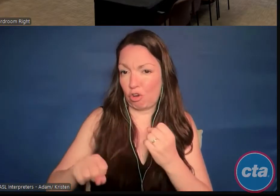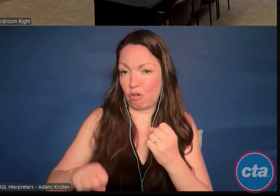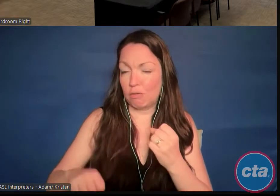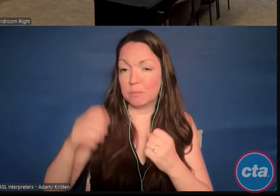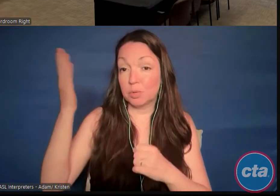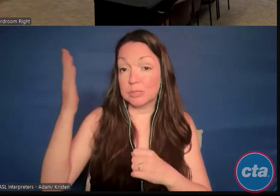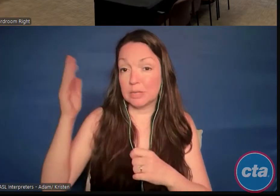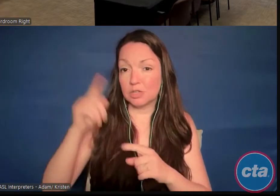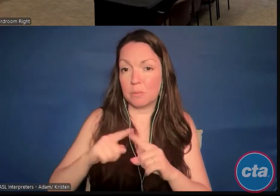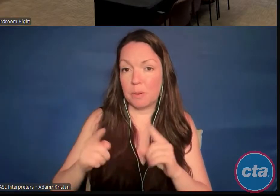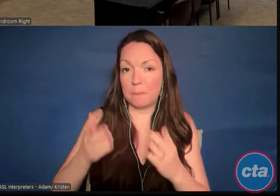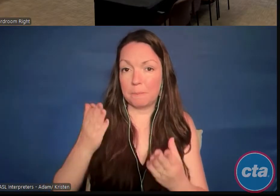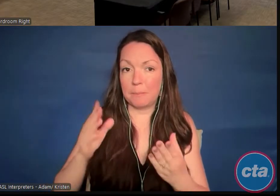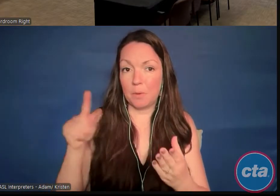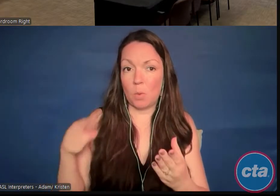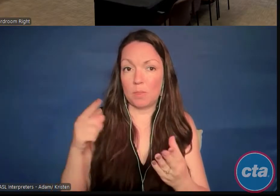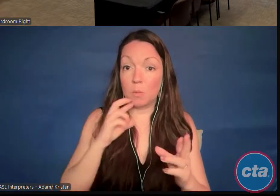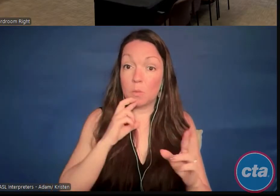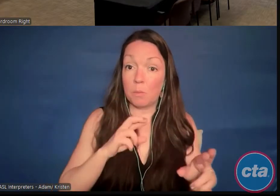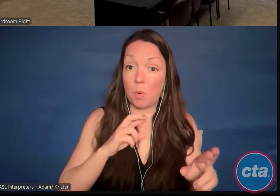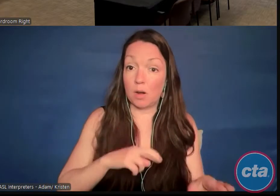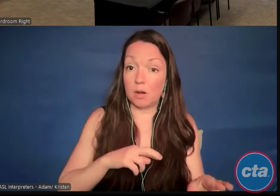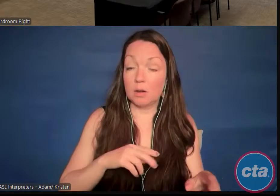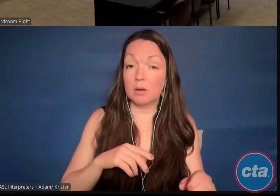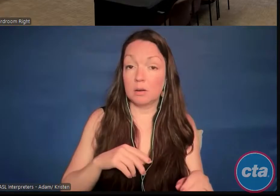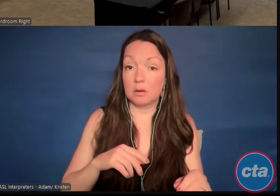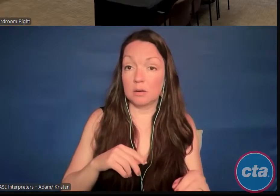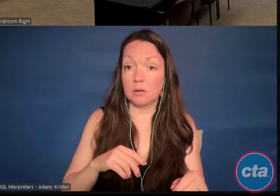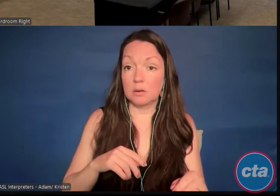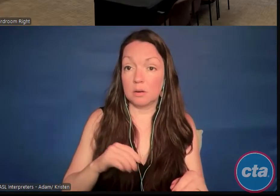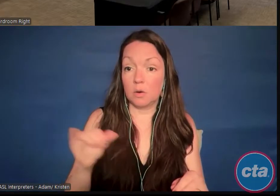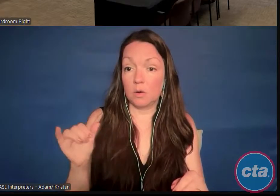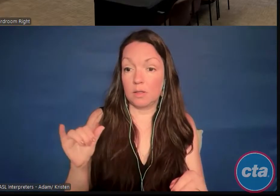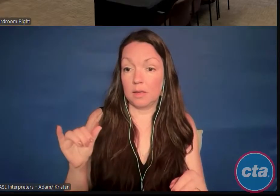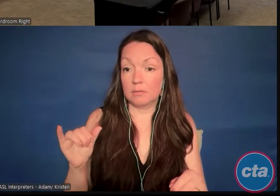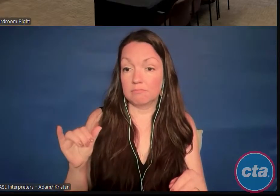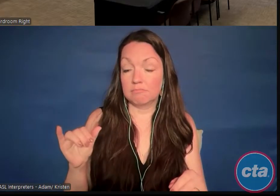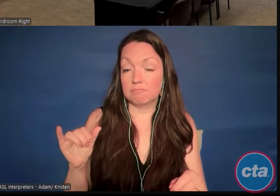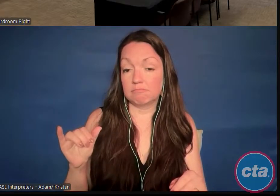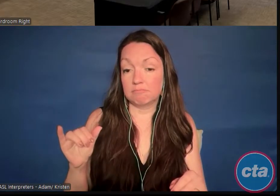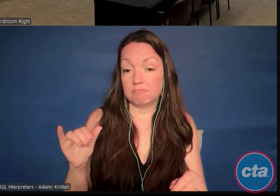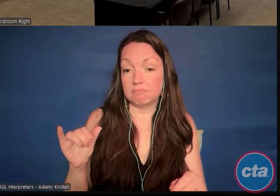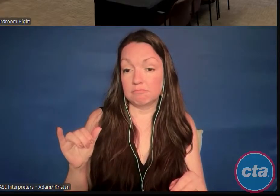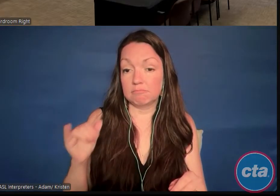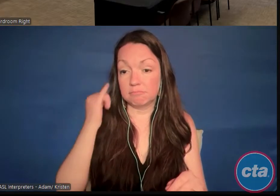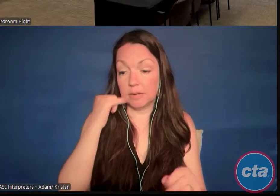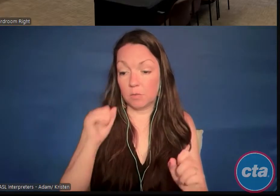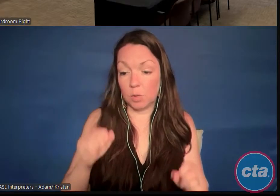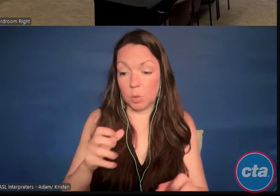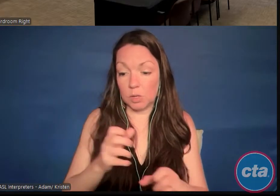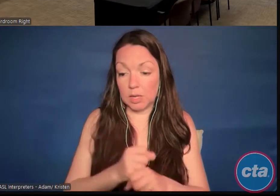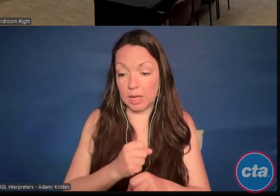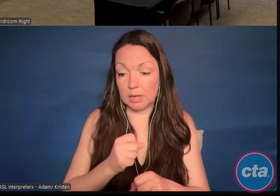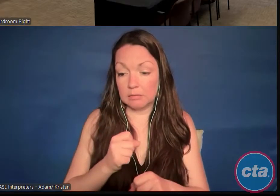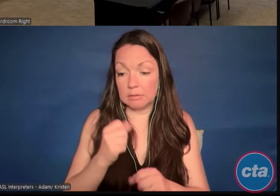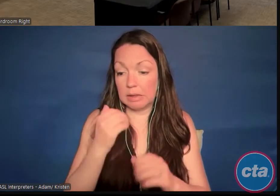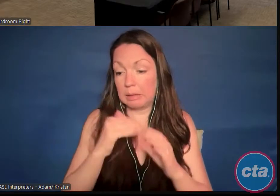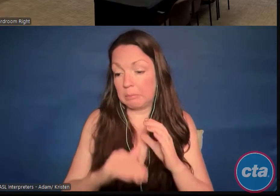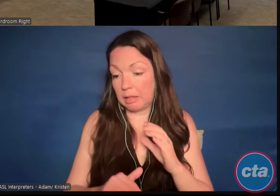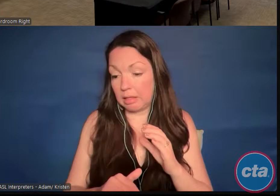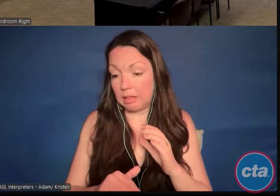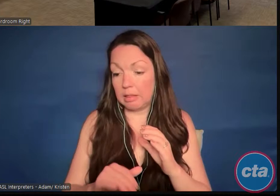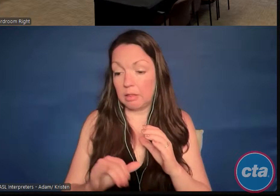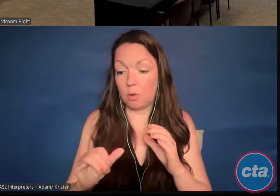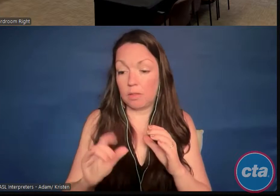but maybe just the report out or like even if we can just get it via email, just like kind of